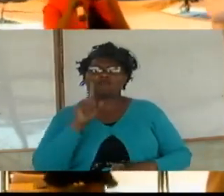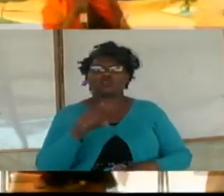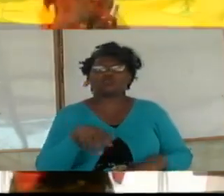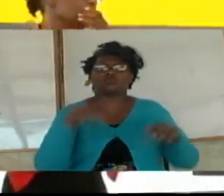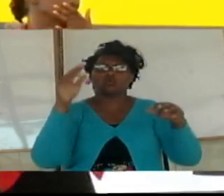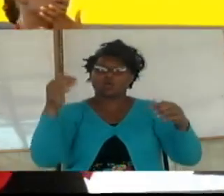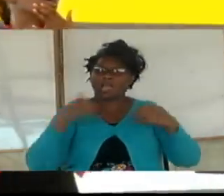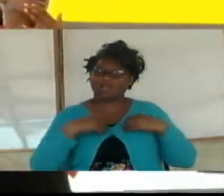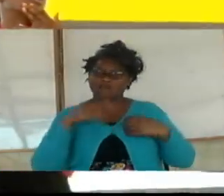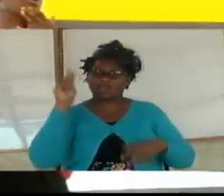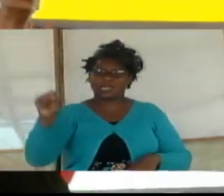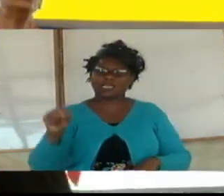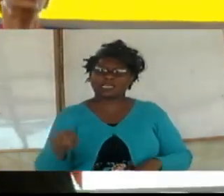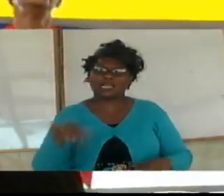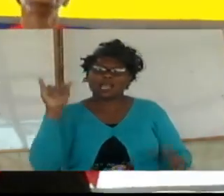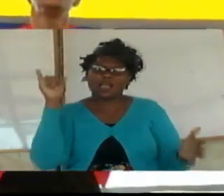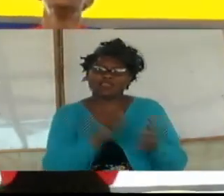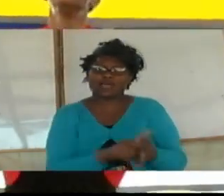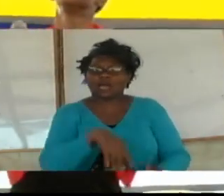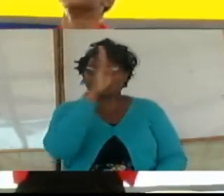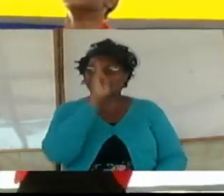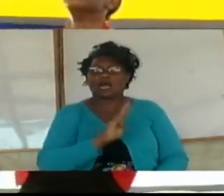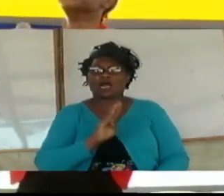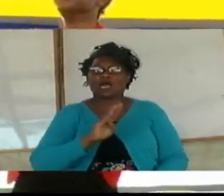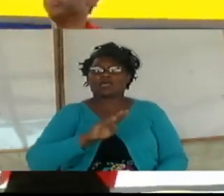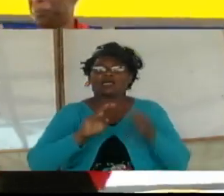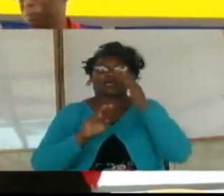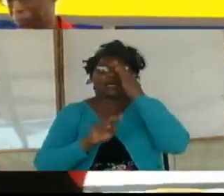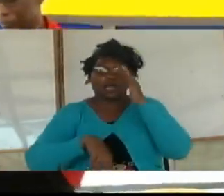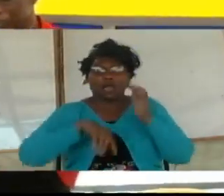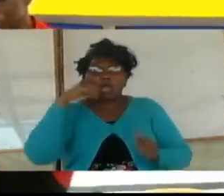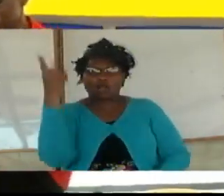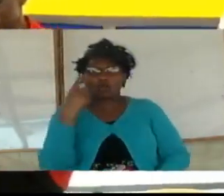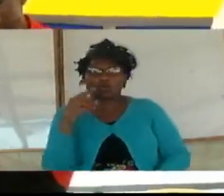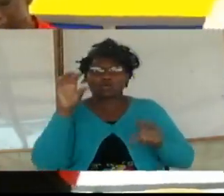can fill, listen, not even the doctor can help.